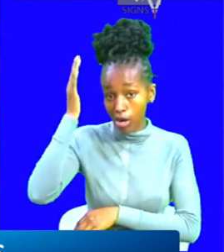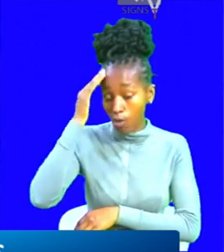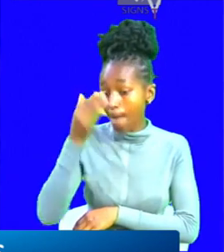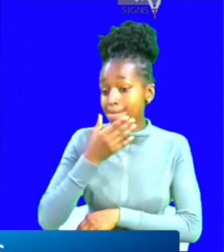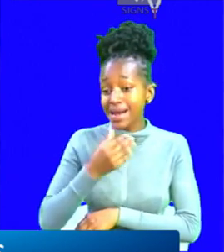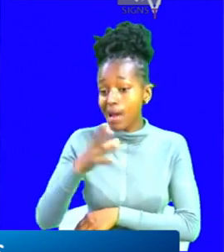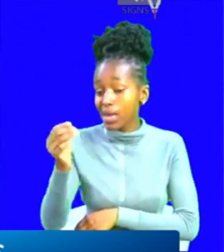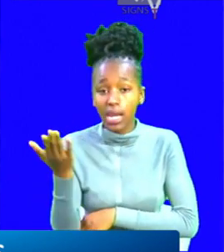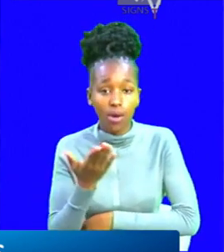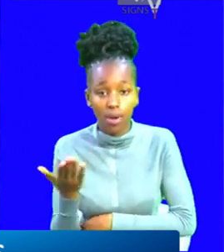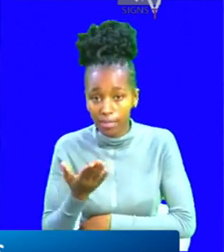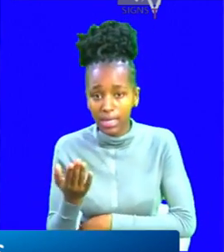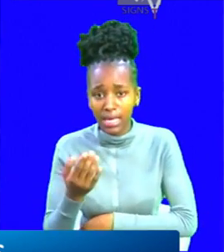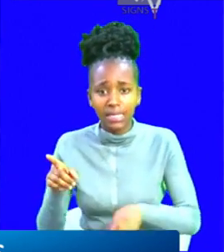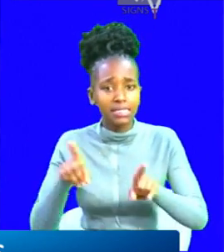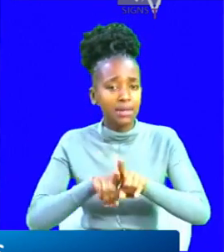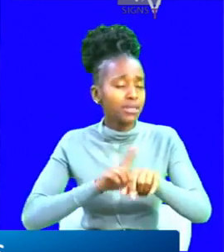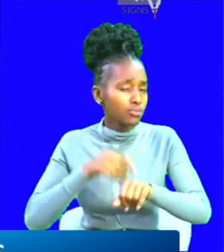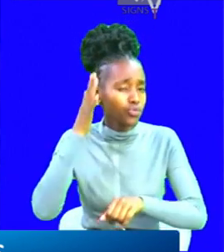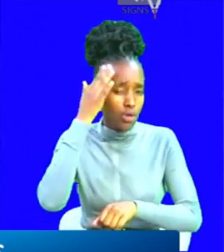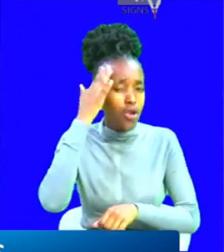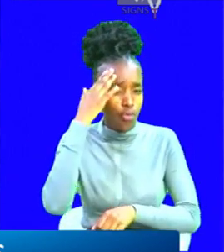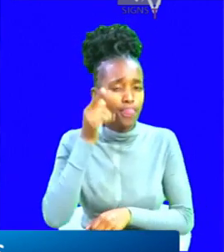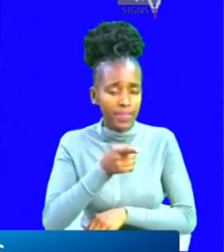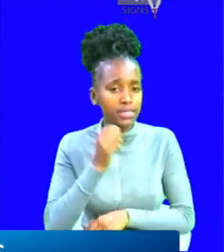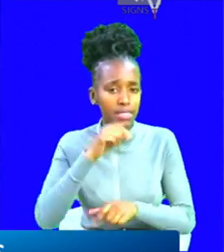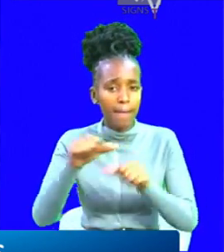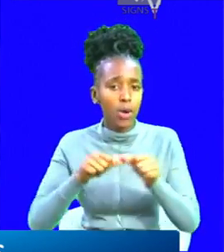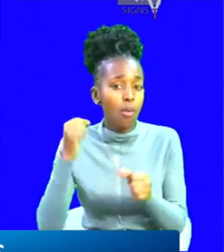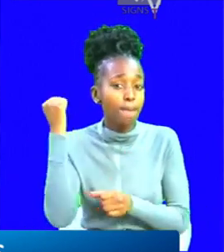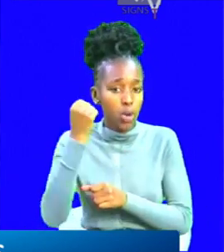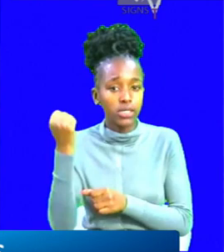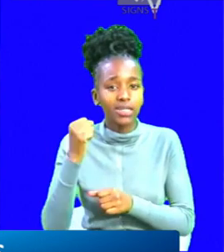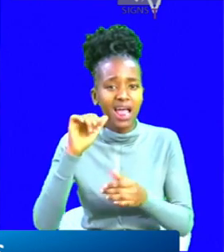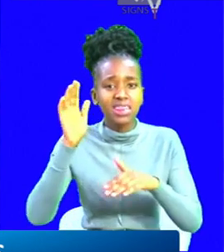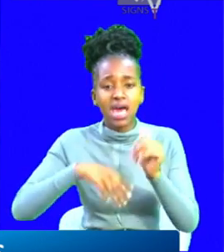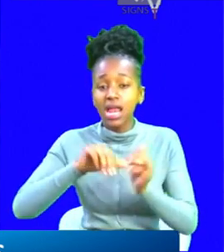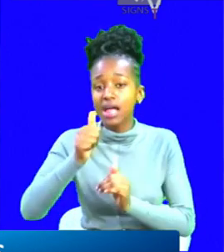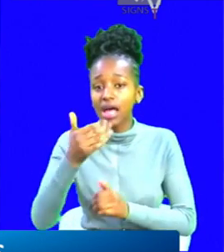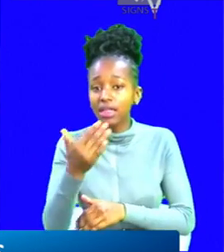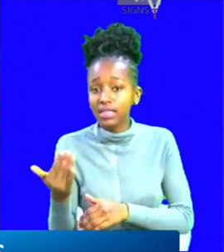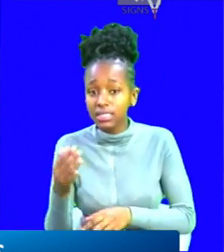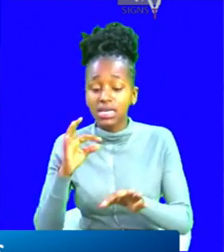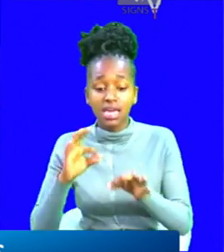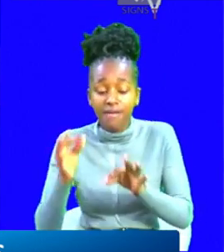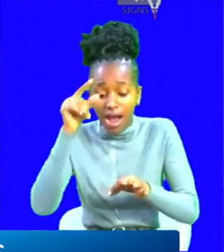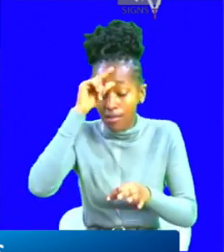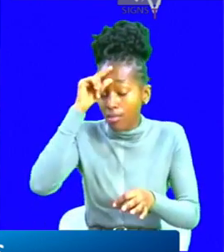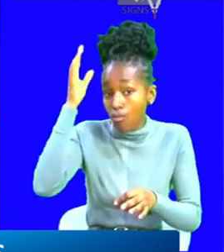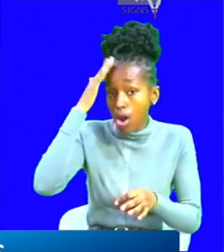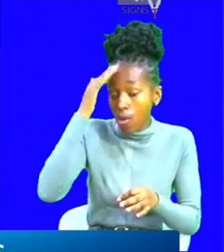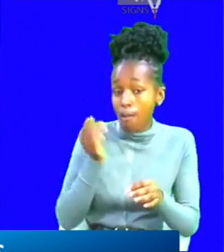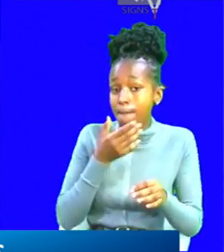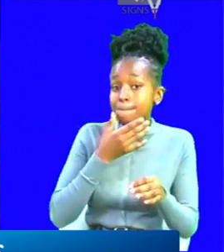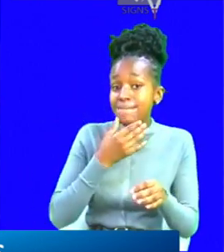pretty sure this is more political than any other thing. Let the government release the brother, and we ultimately